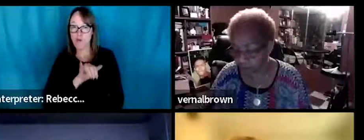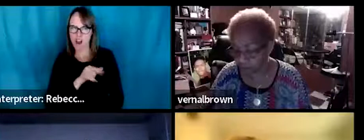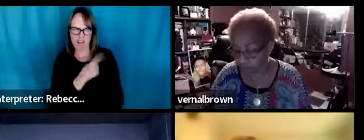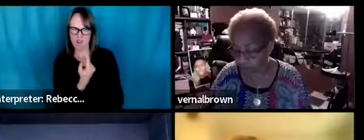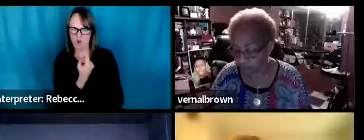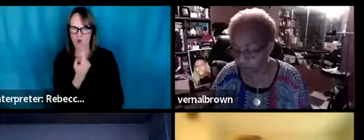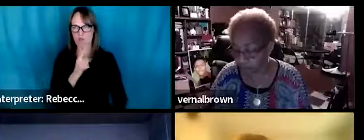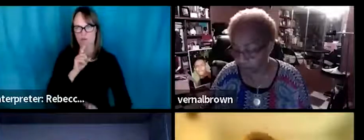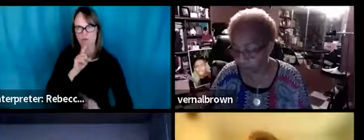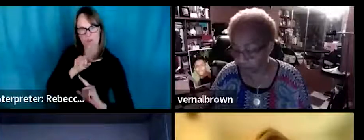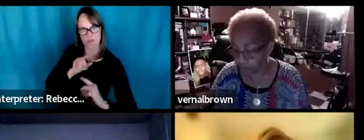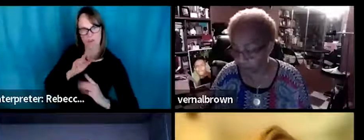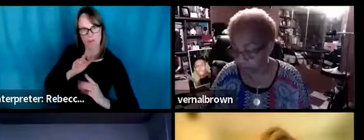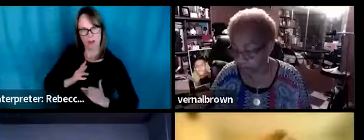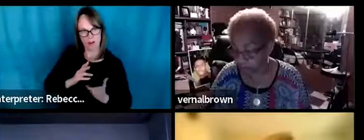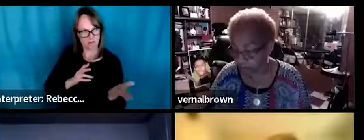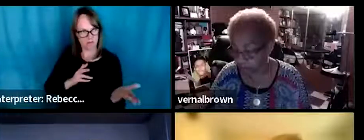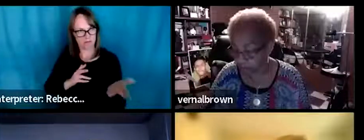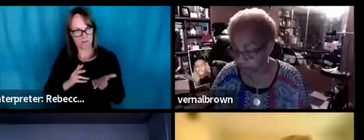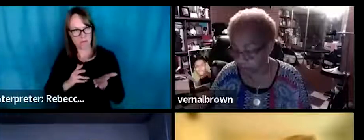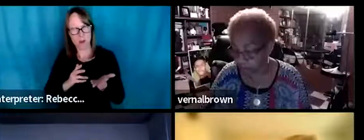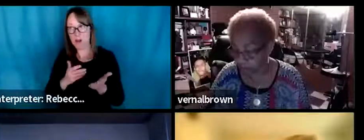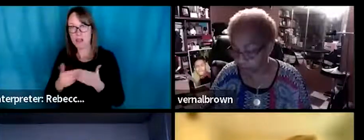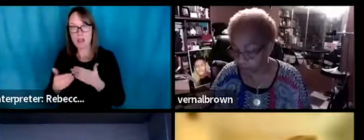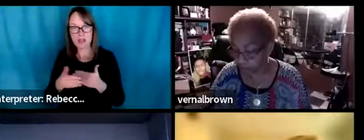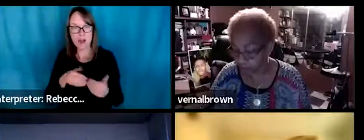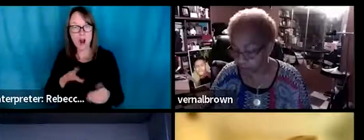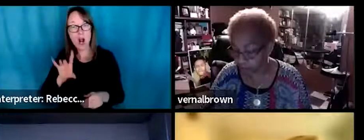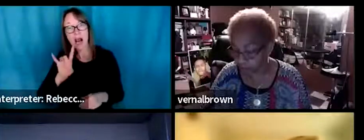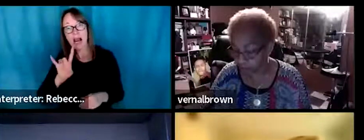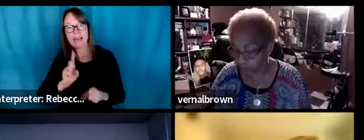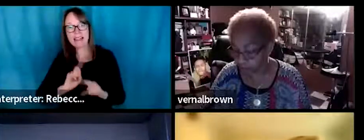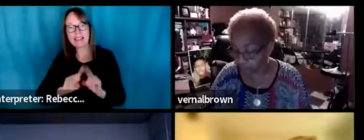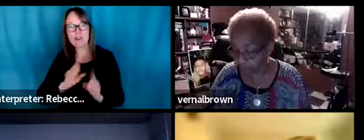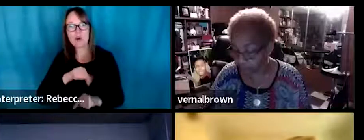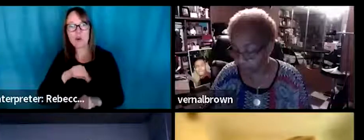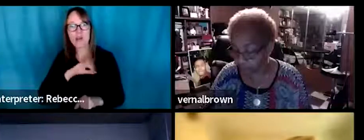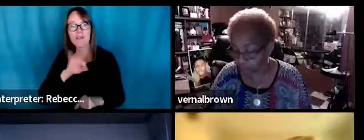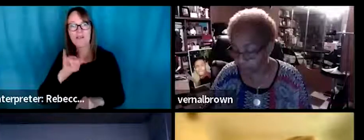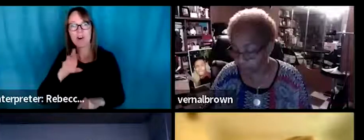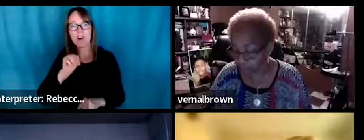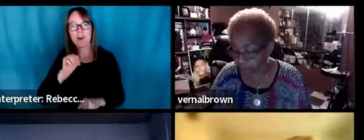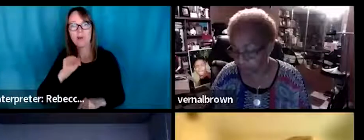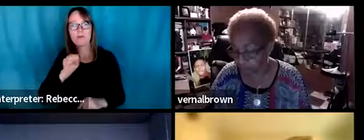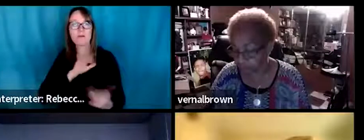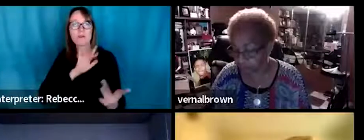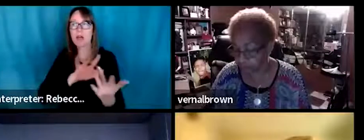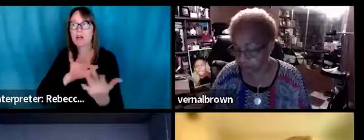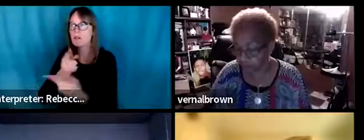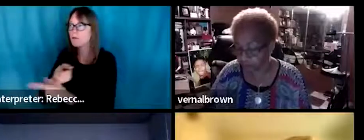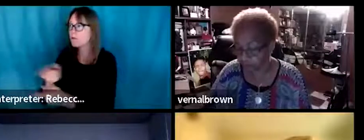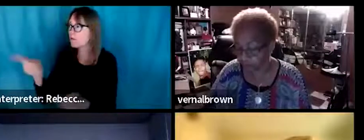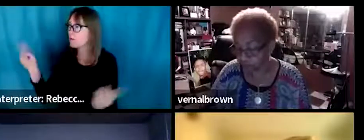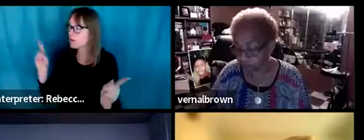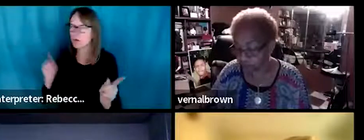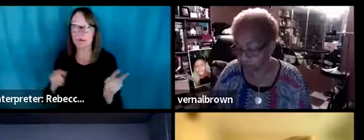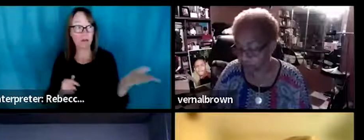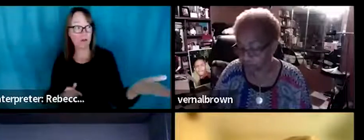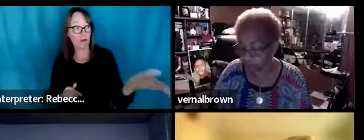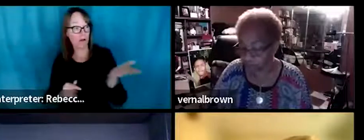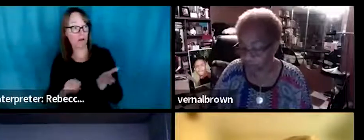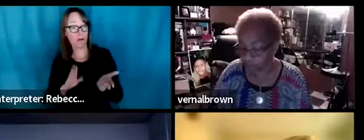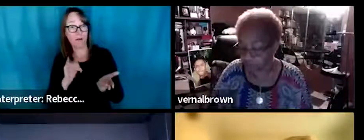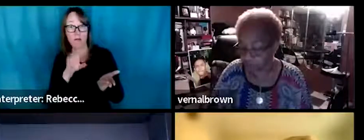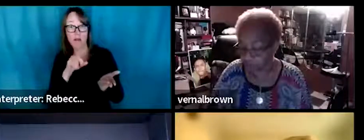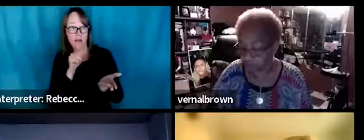services, despite eight qualified firms being contacted to encourage bidding. A review of the UHY bid found it to be in conformity